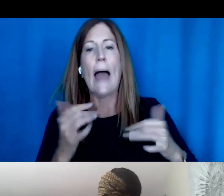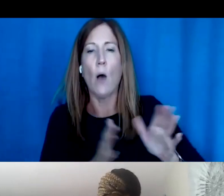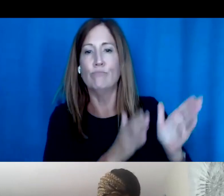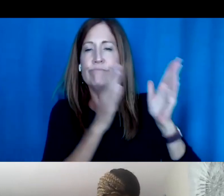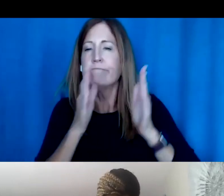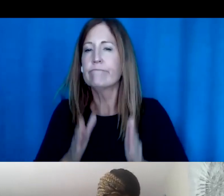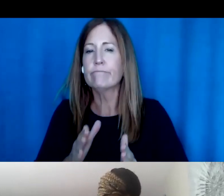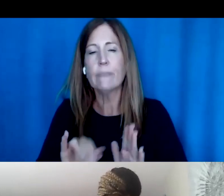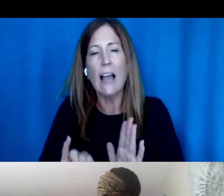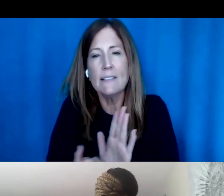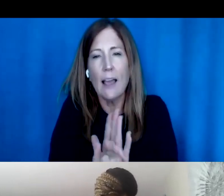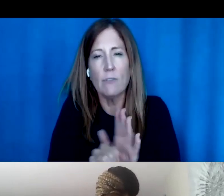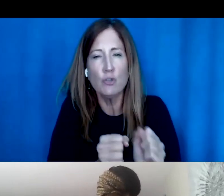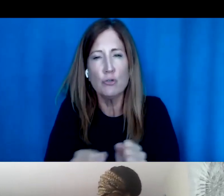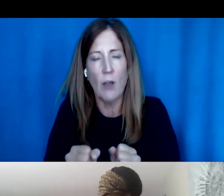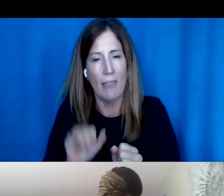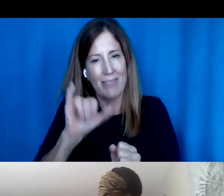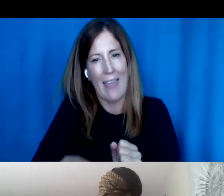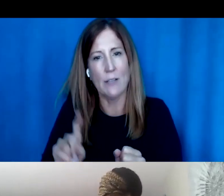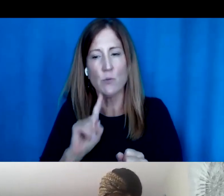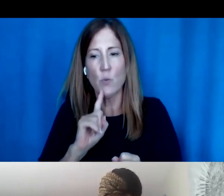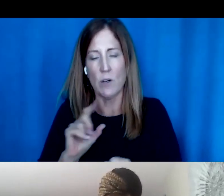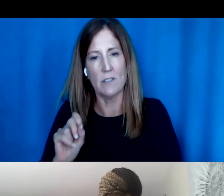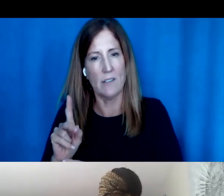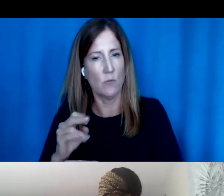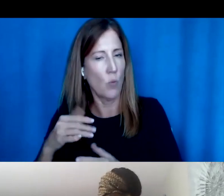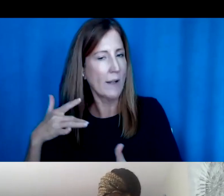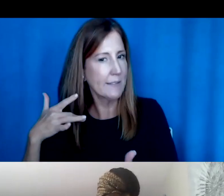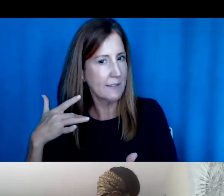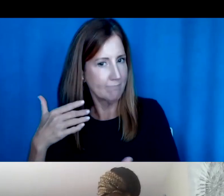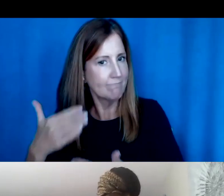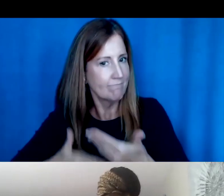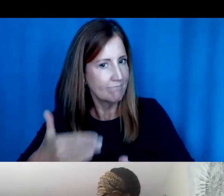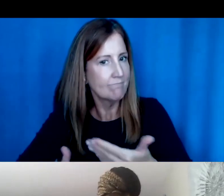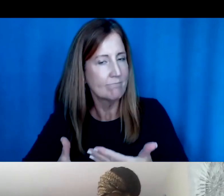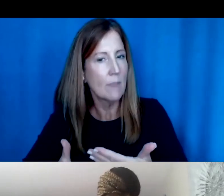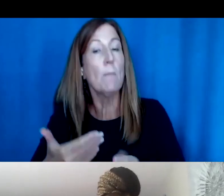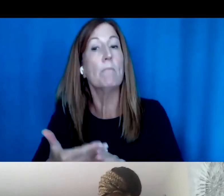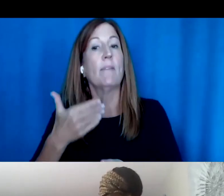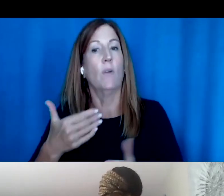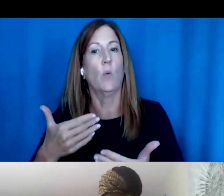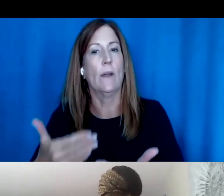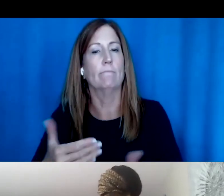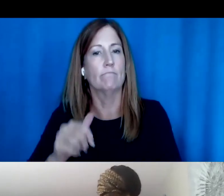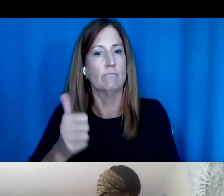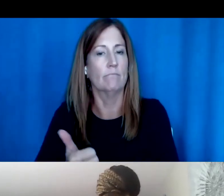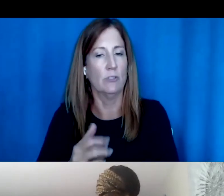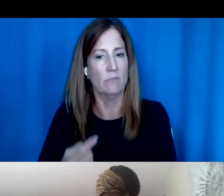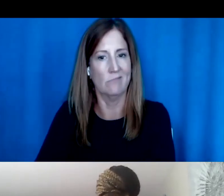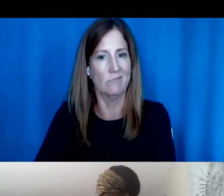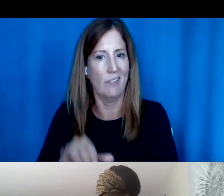identifying strategies, which is where Sandra was going, before we do go there.